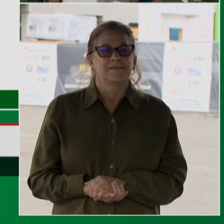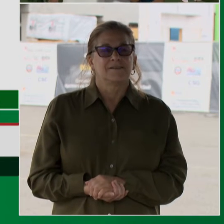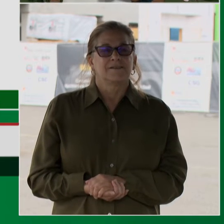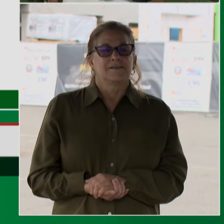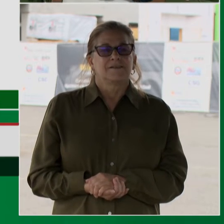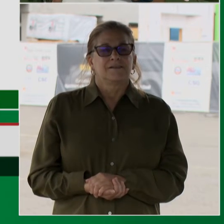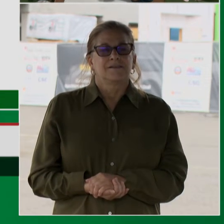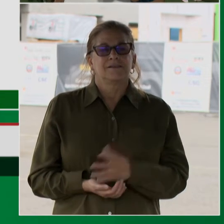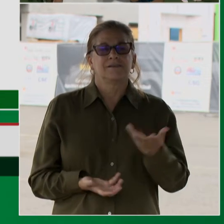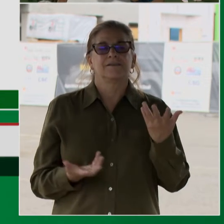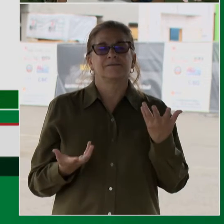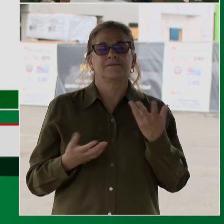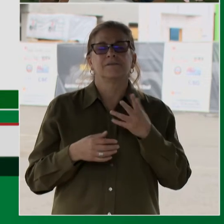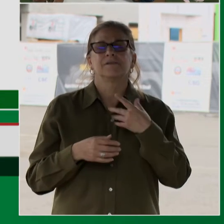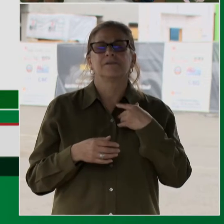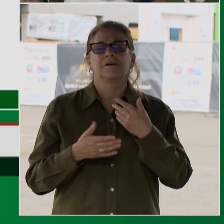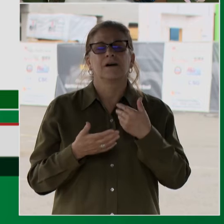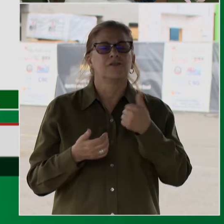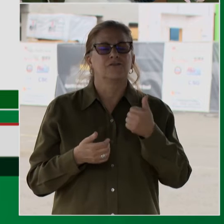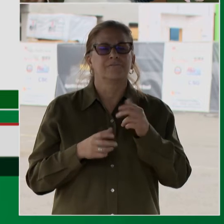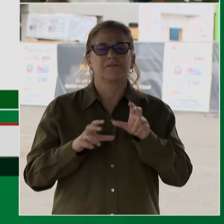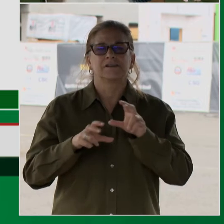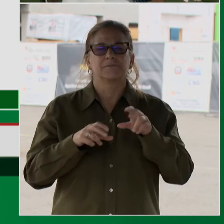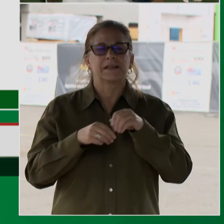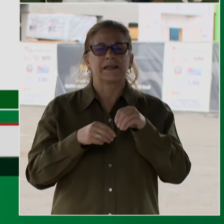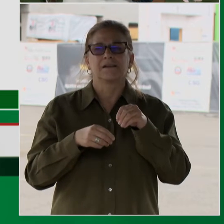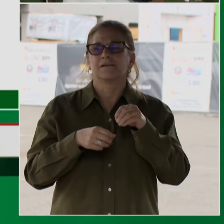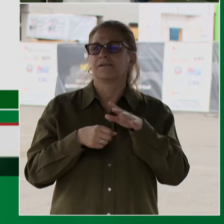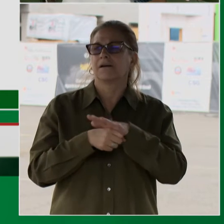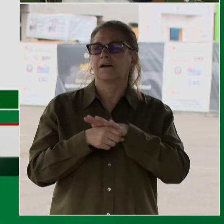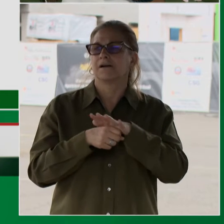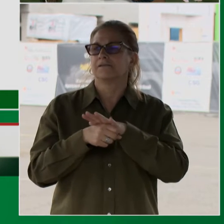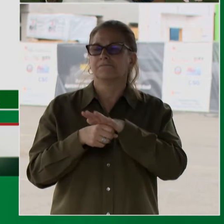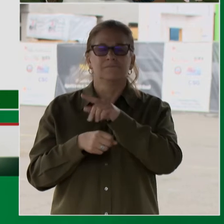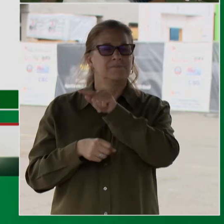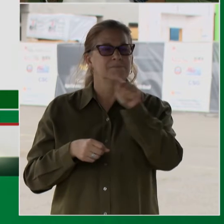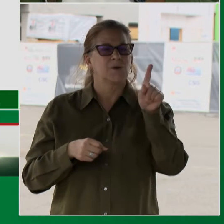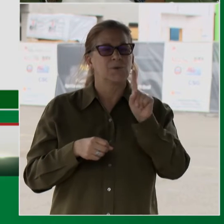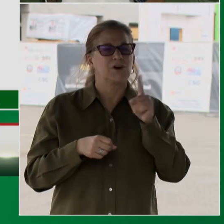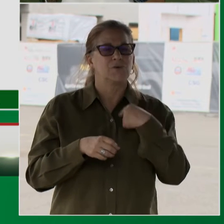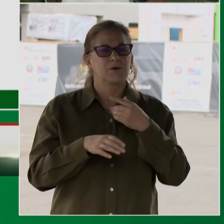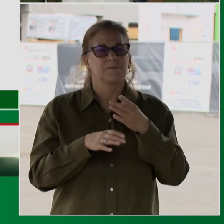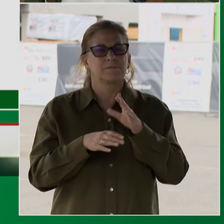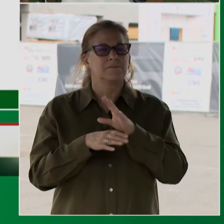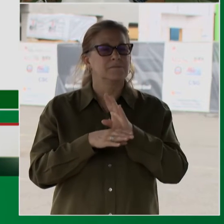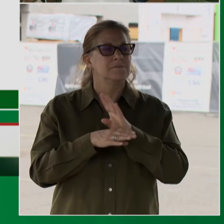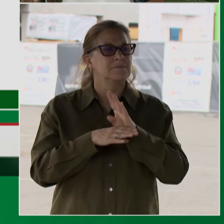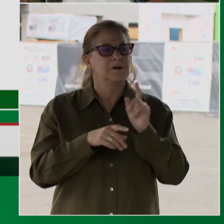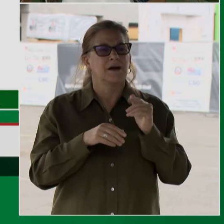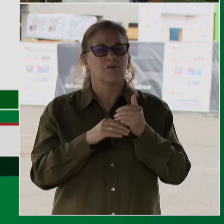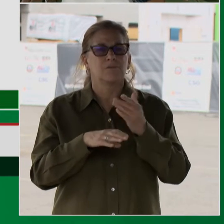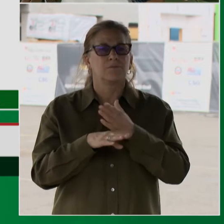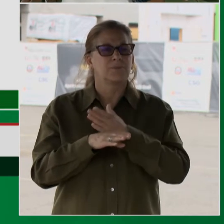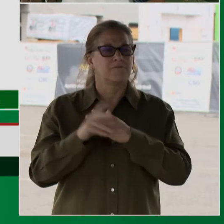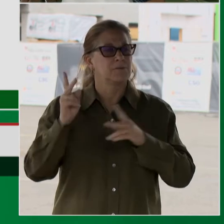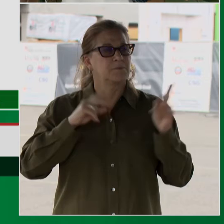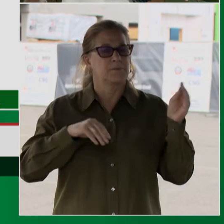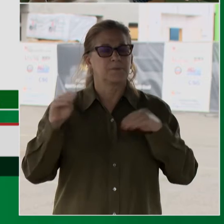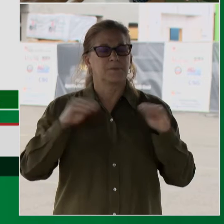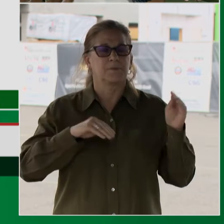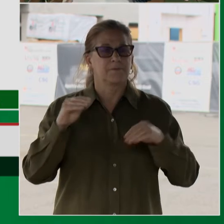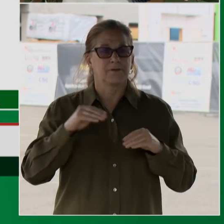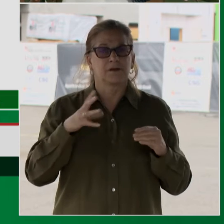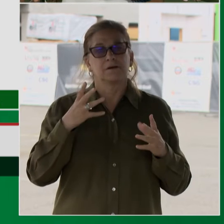improvement districts so that we can continue to capture more tourists here to the area, and also preserve the culture,